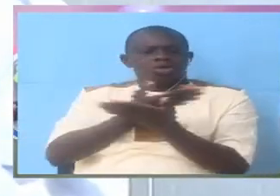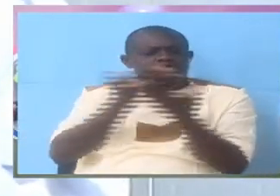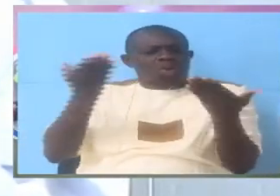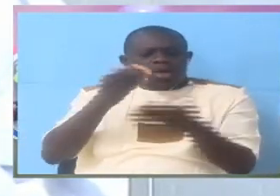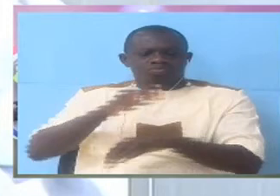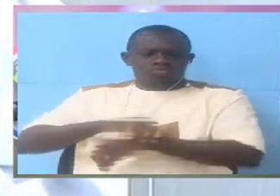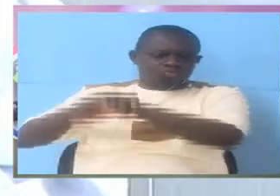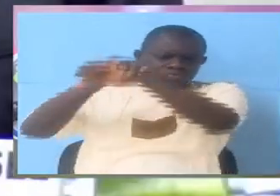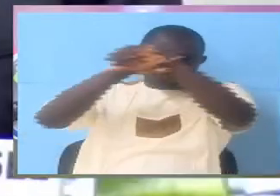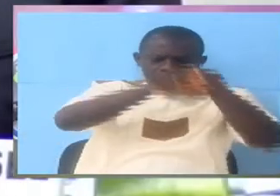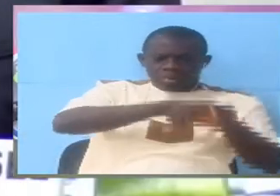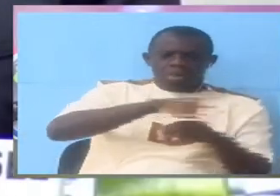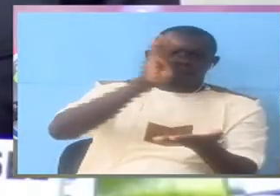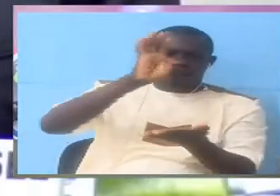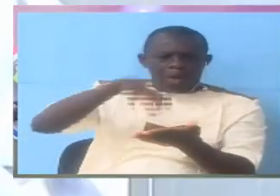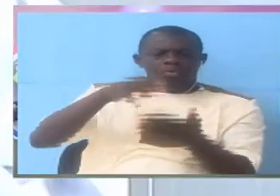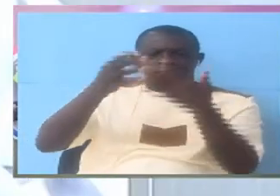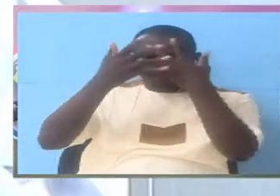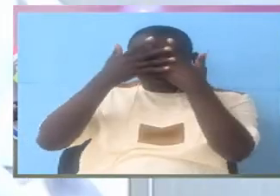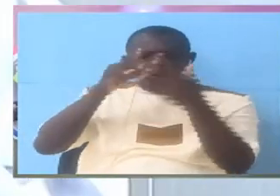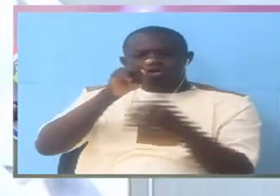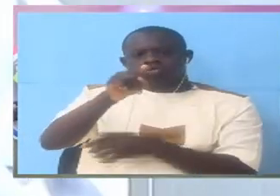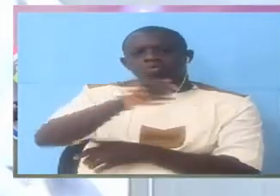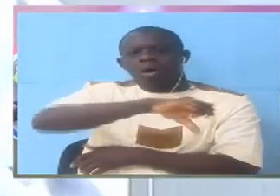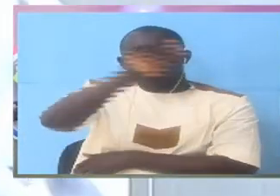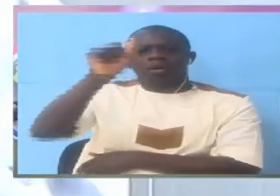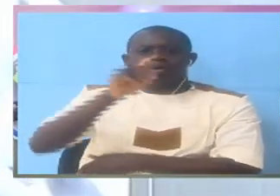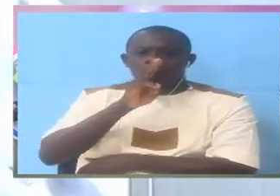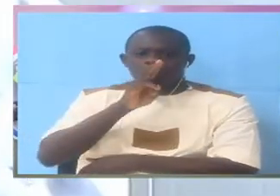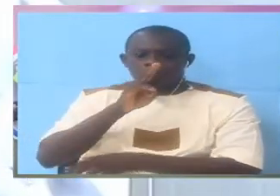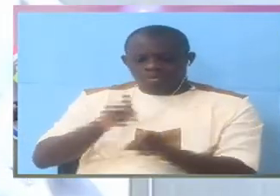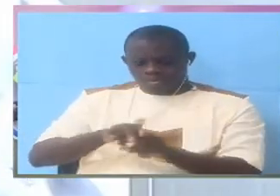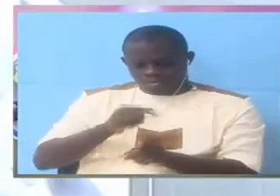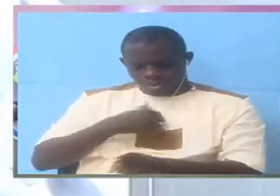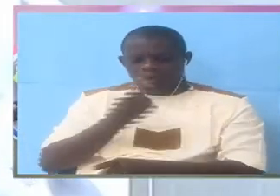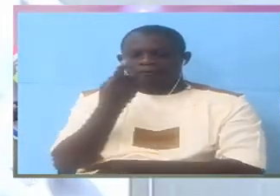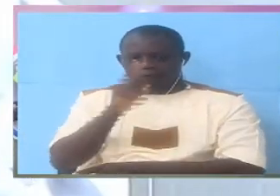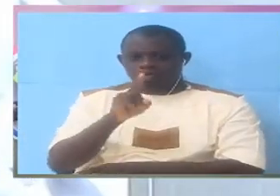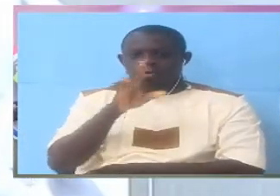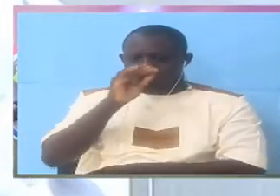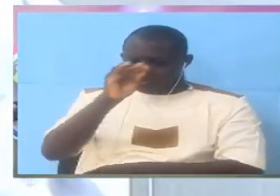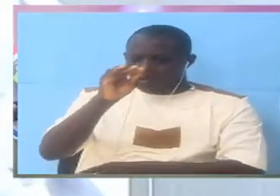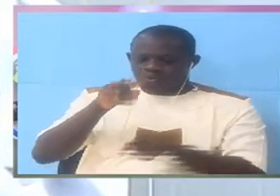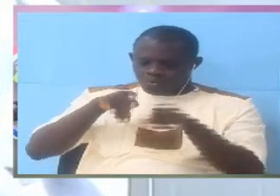and who? I first spoke with Mr. Barry. I said, 4.